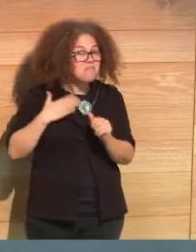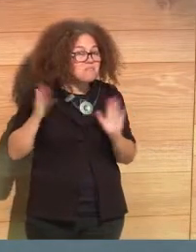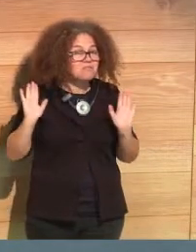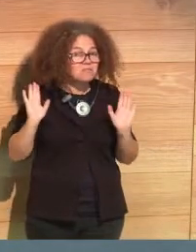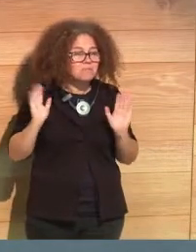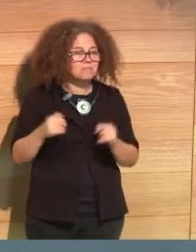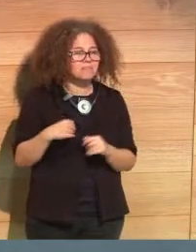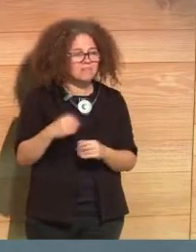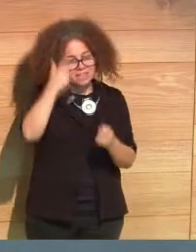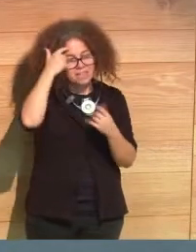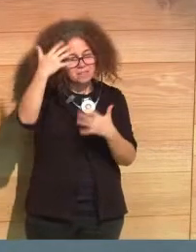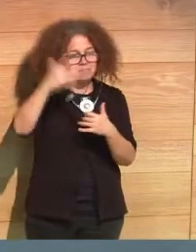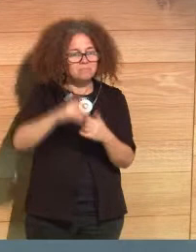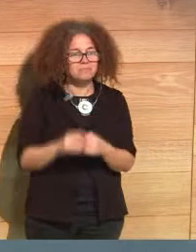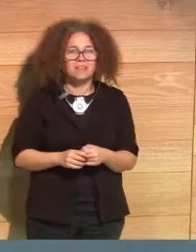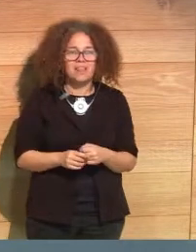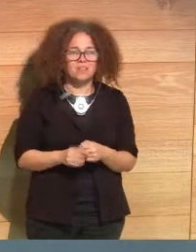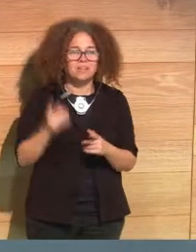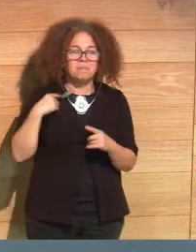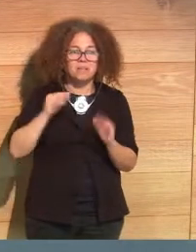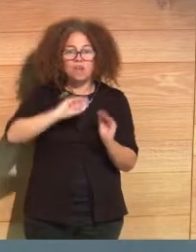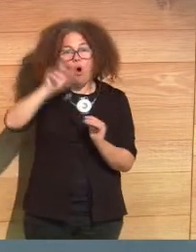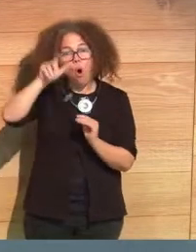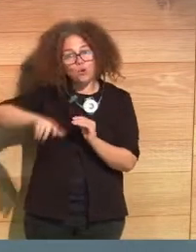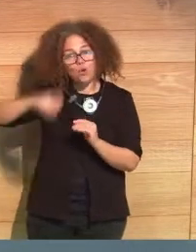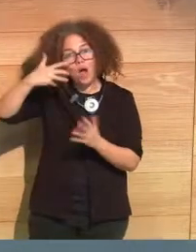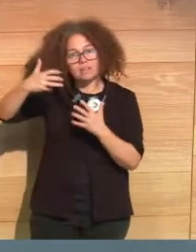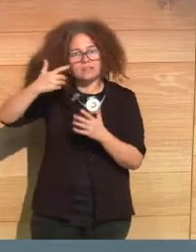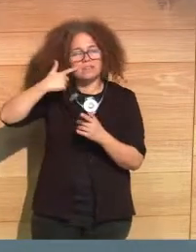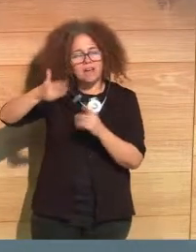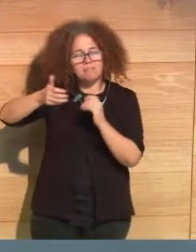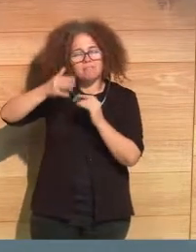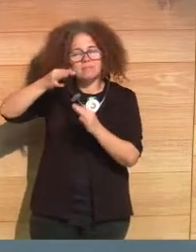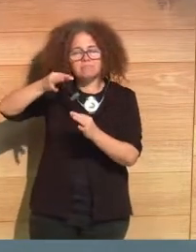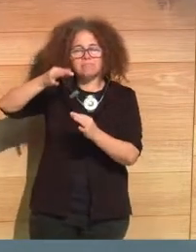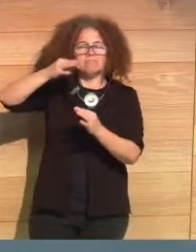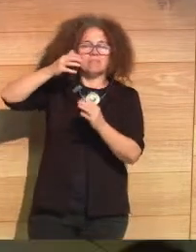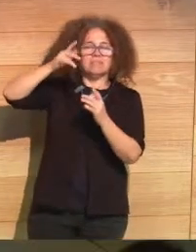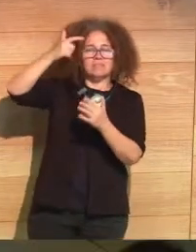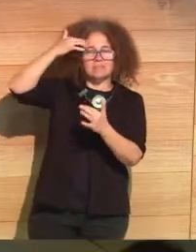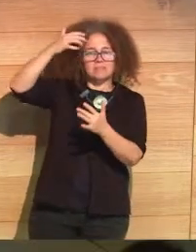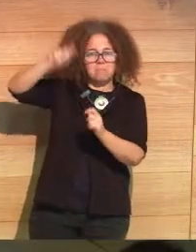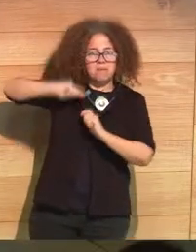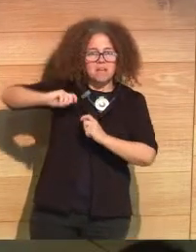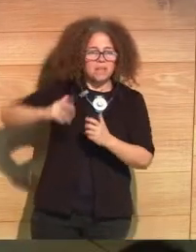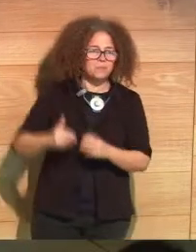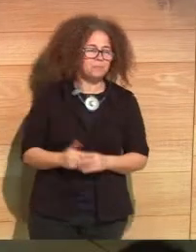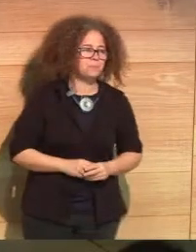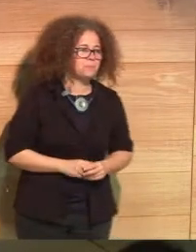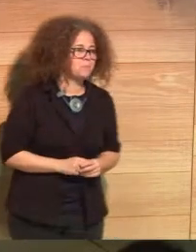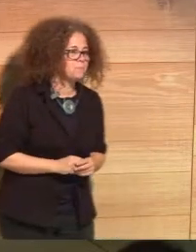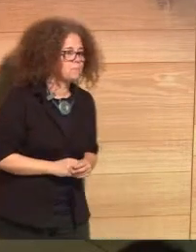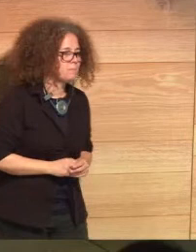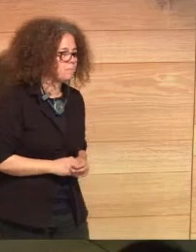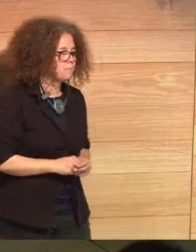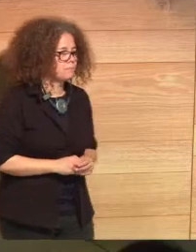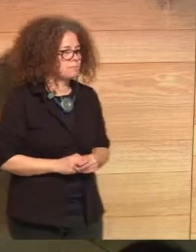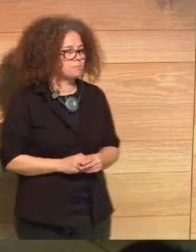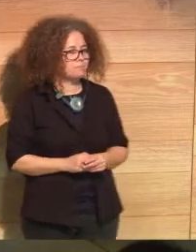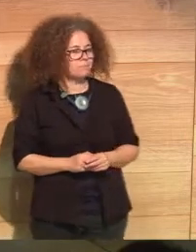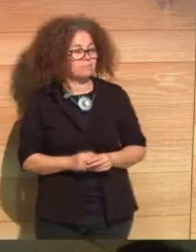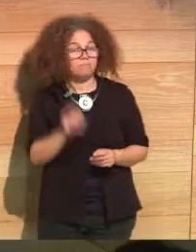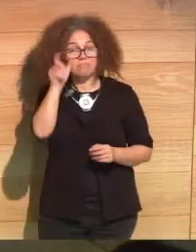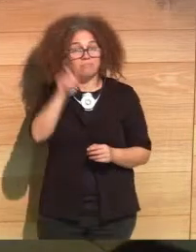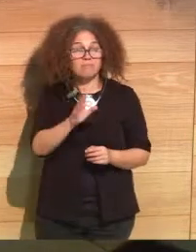wall drawings that we continue and that we develop. I like to call this, to say that this piece is a little bit vintage. It's